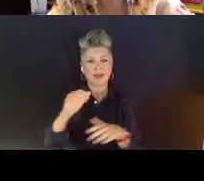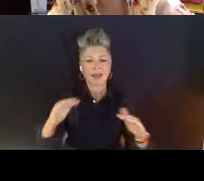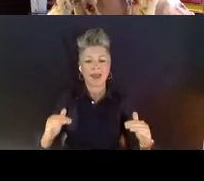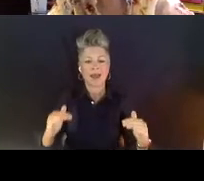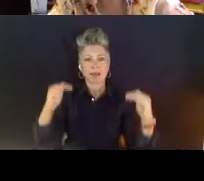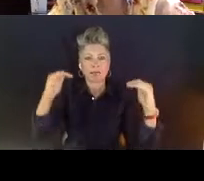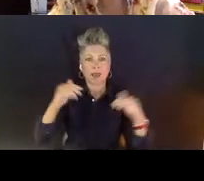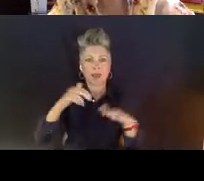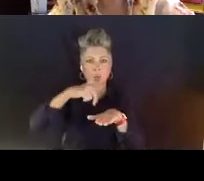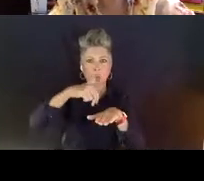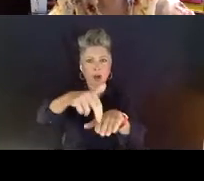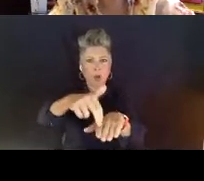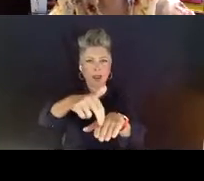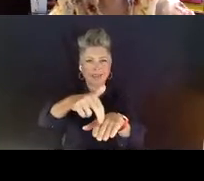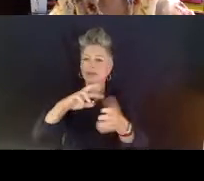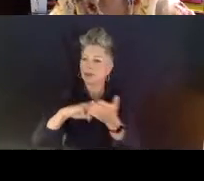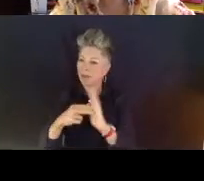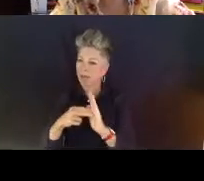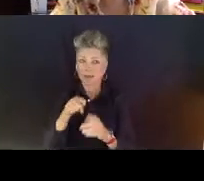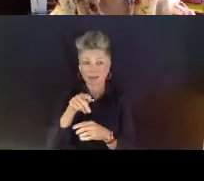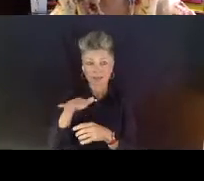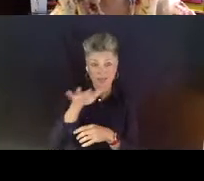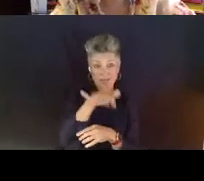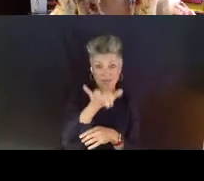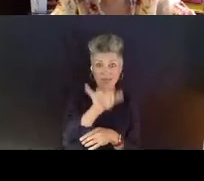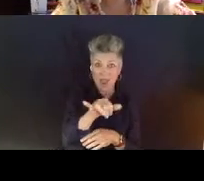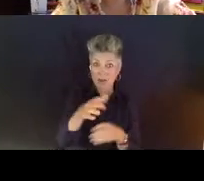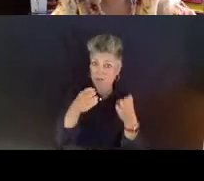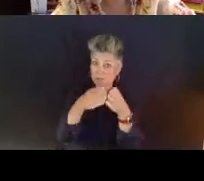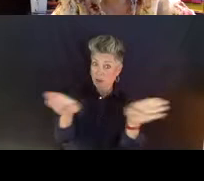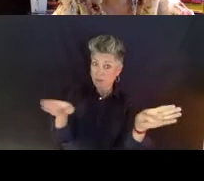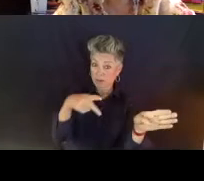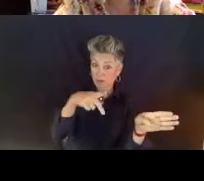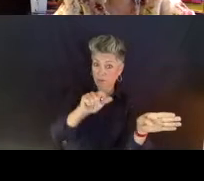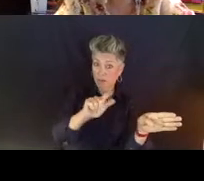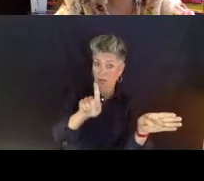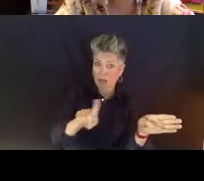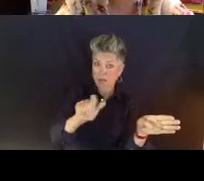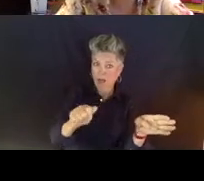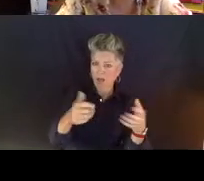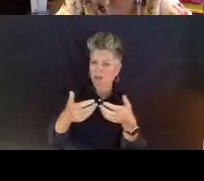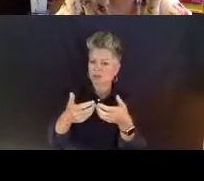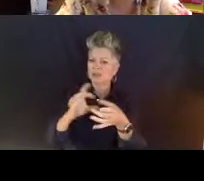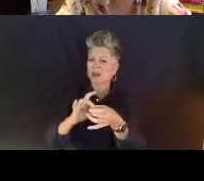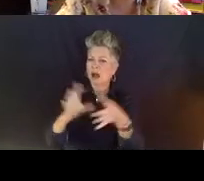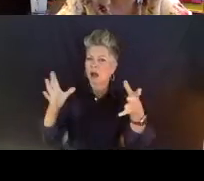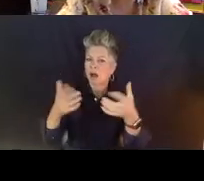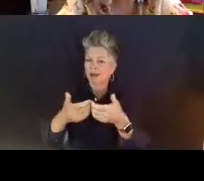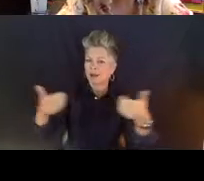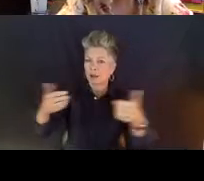disassociate the spaces, the public spaces, these plazas, from the public street and